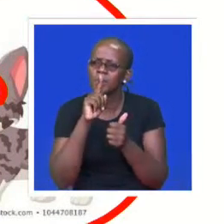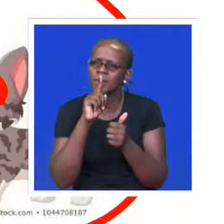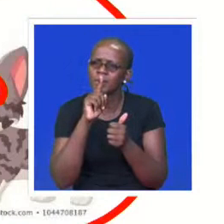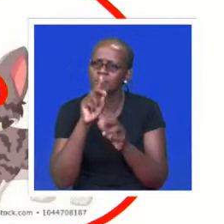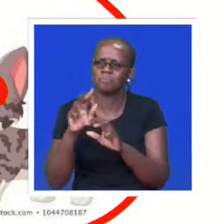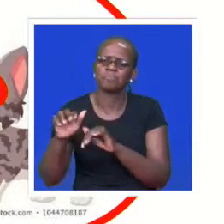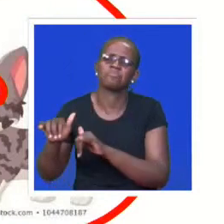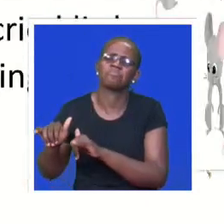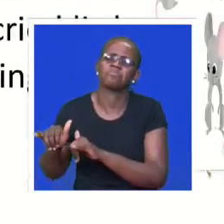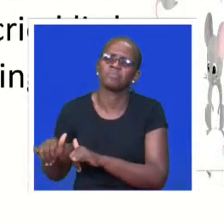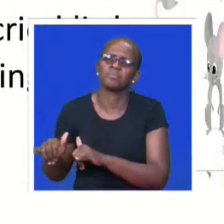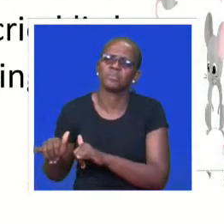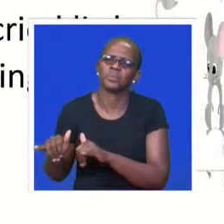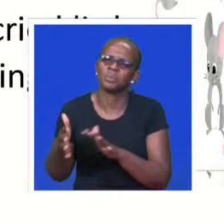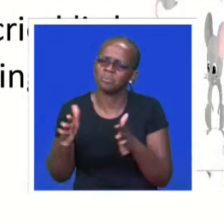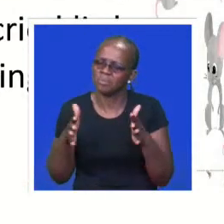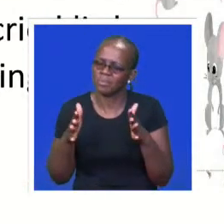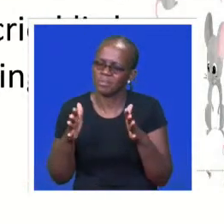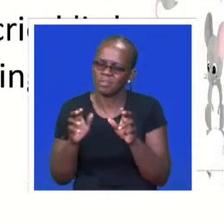cat.